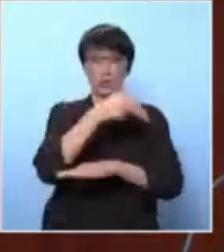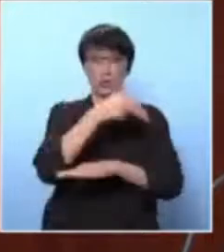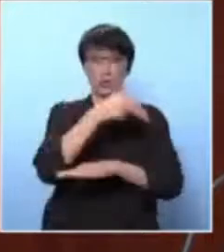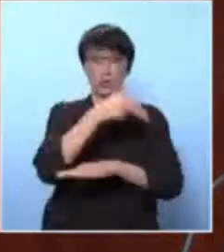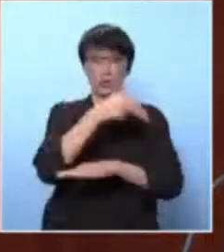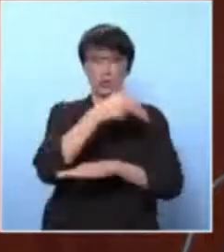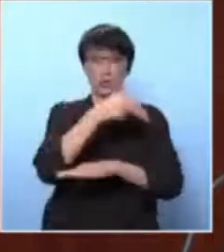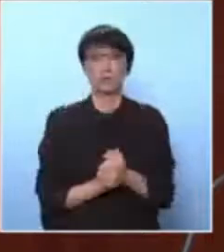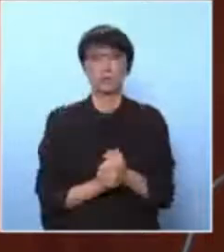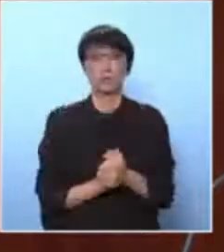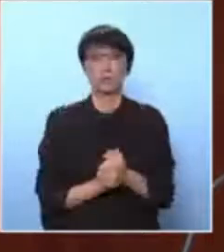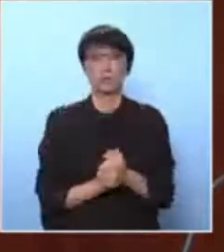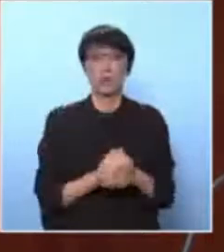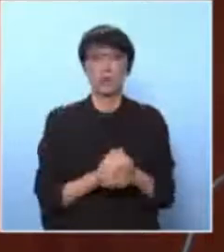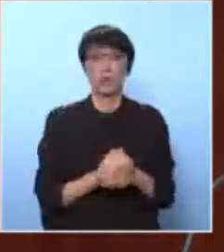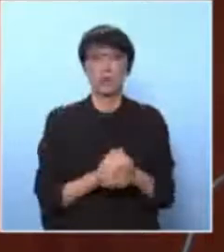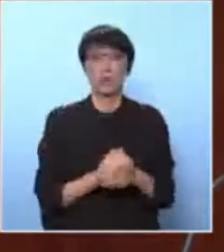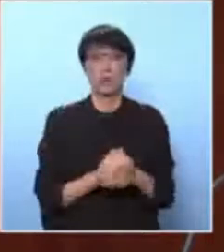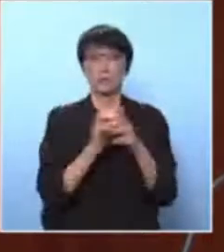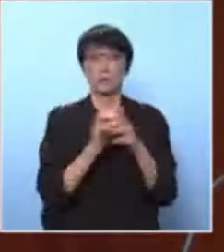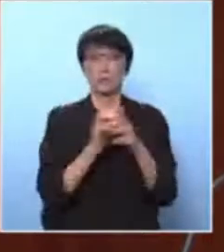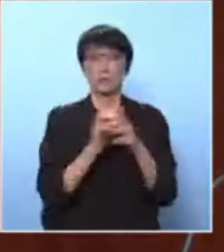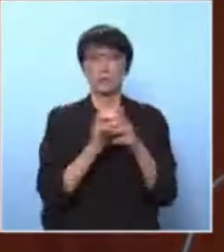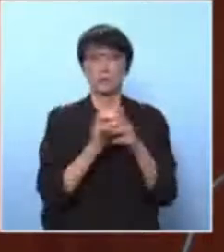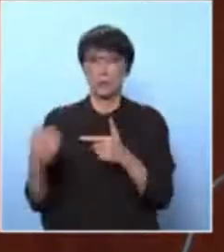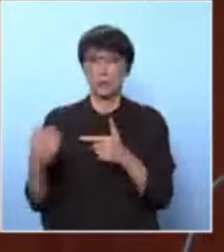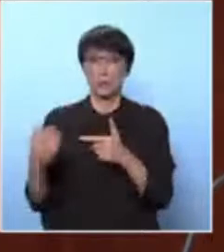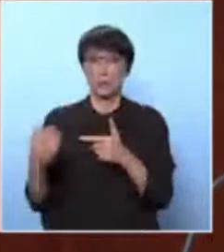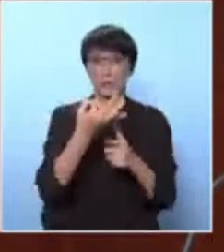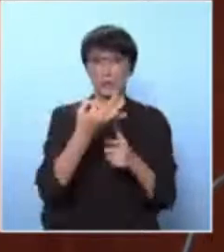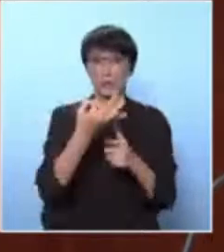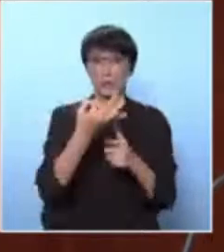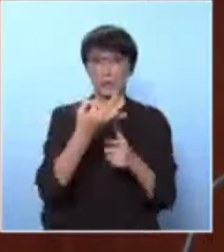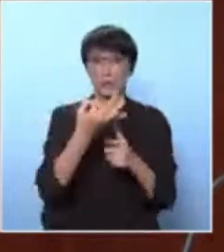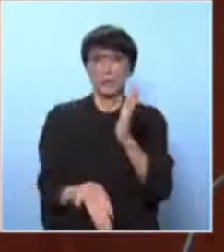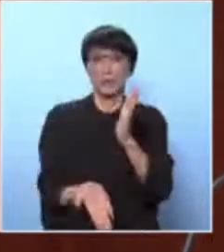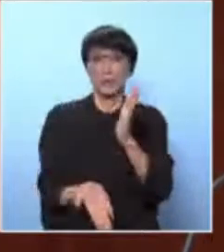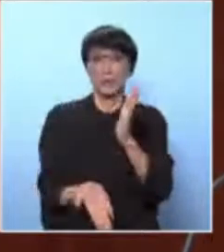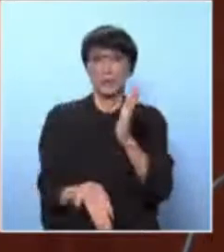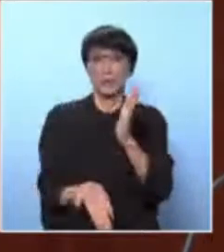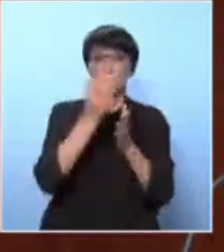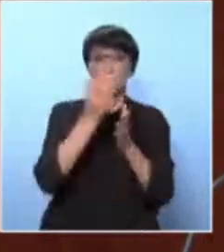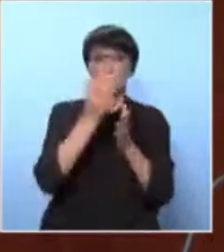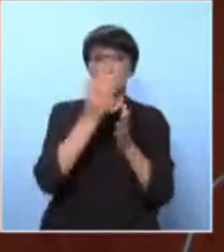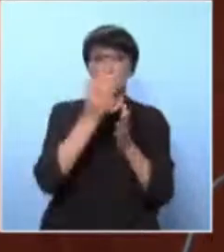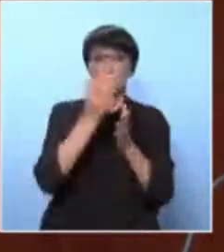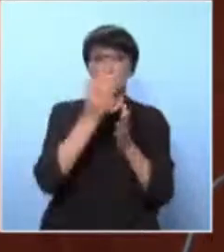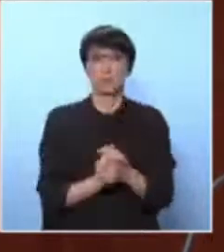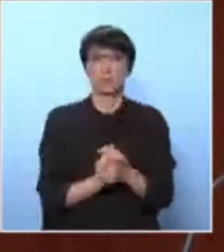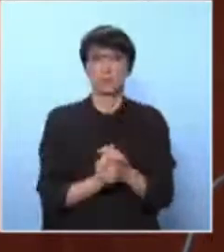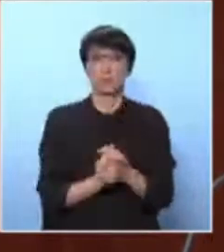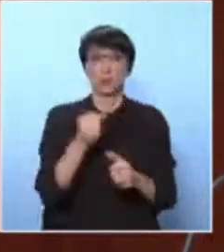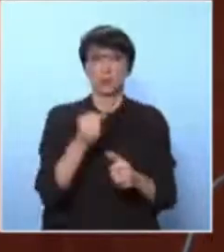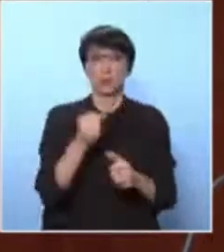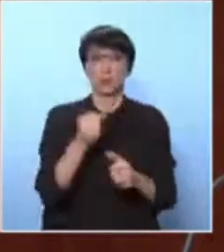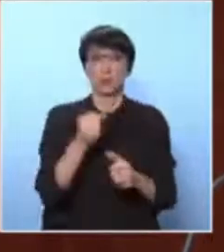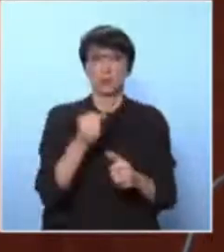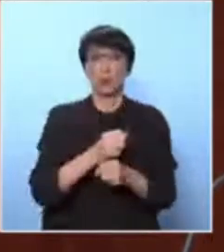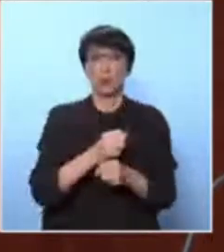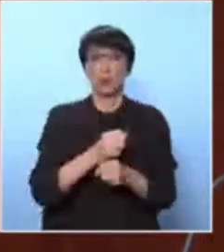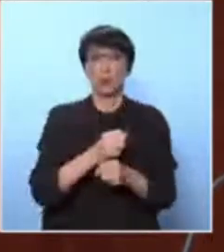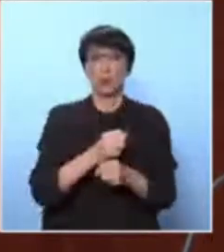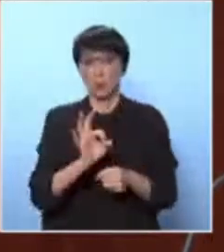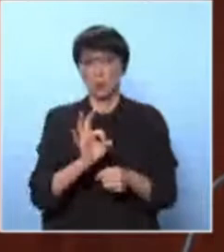and middle-aged persons aged 40 or above who have not been in paid employment for 3 consecutive months or